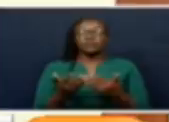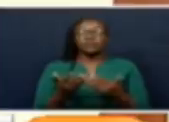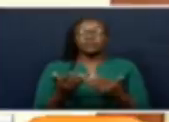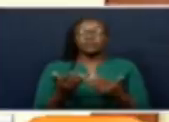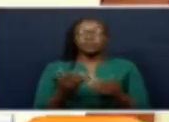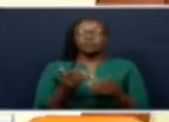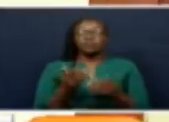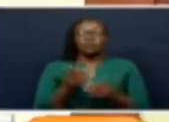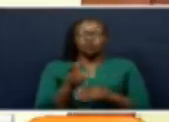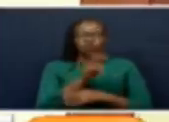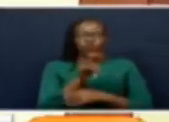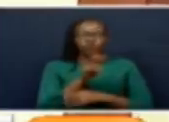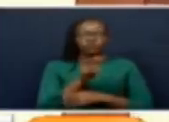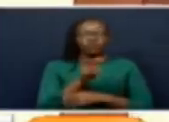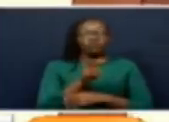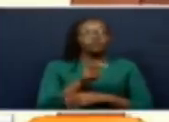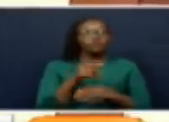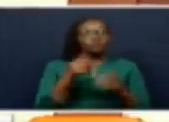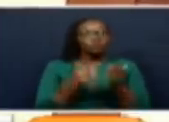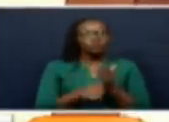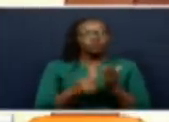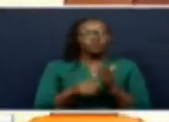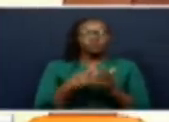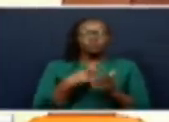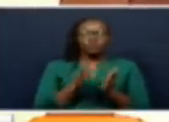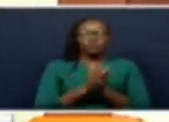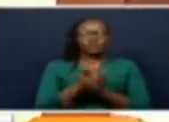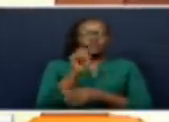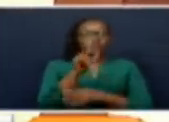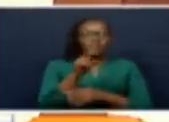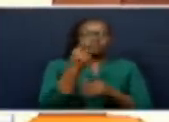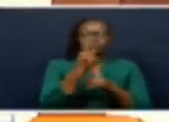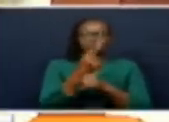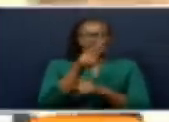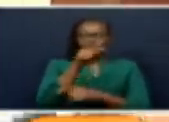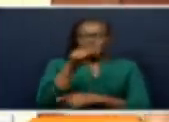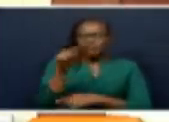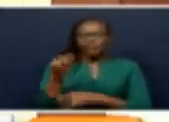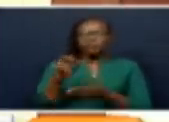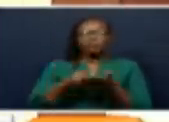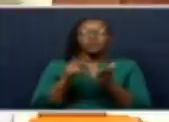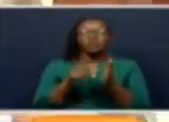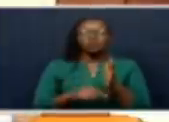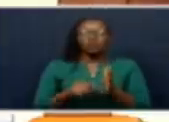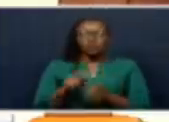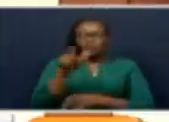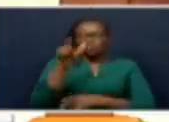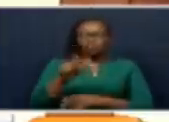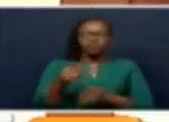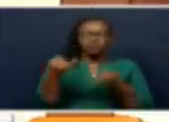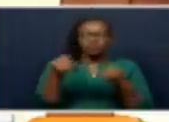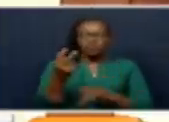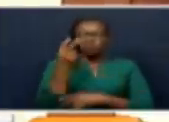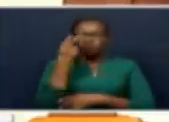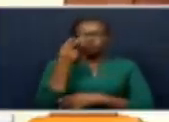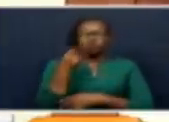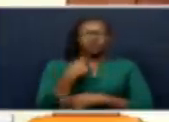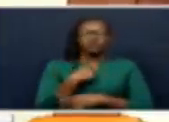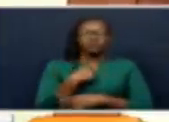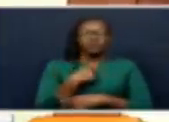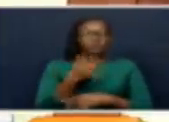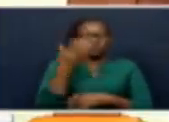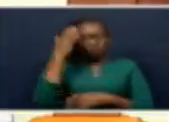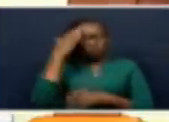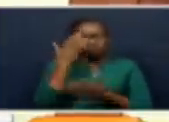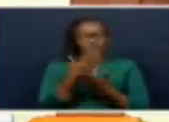let's shut down this television station. That shows somebody who is trying to look at you. You know, such like things